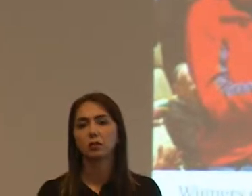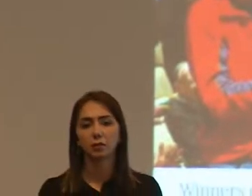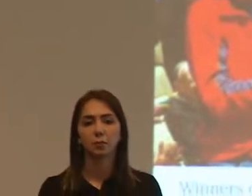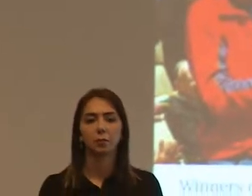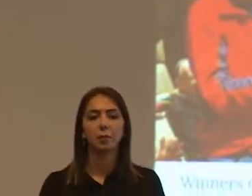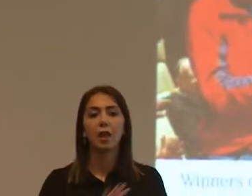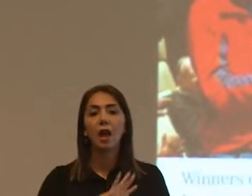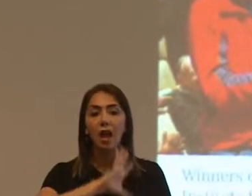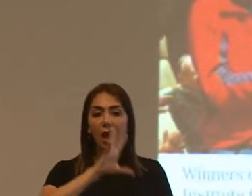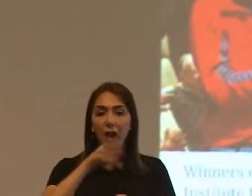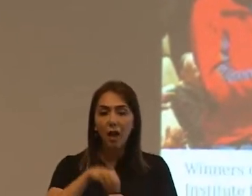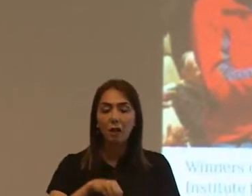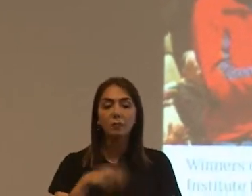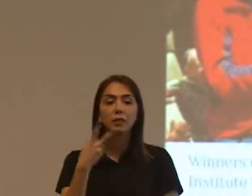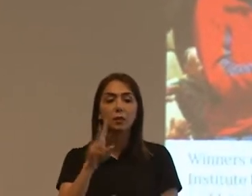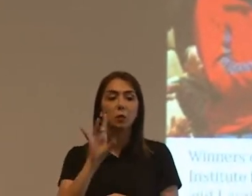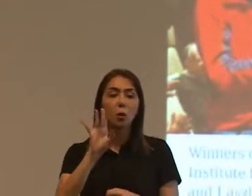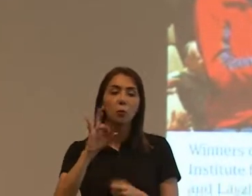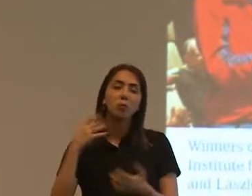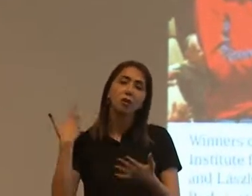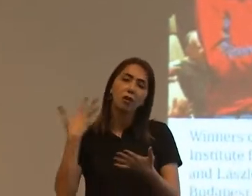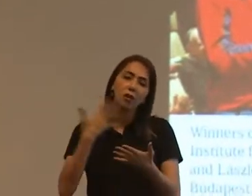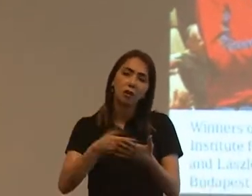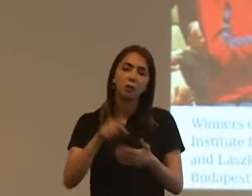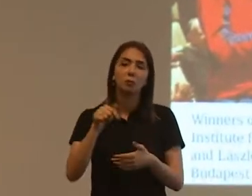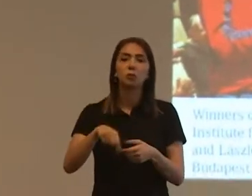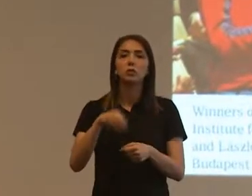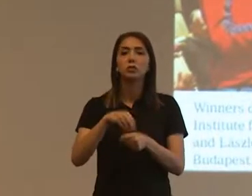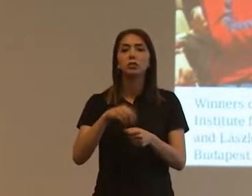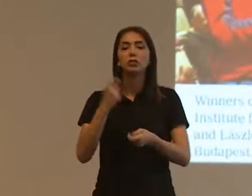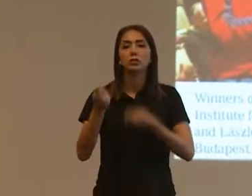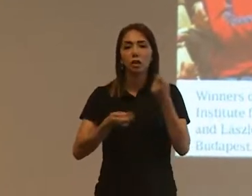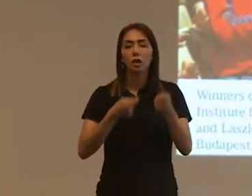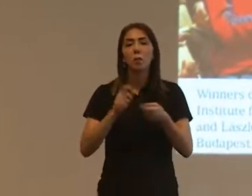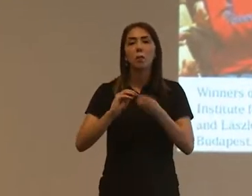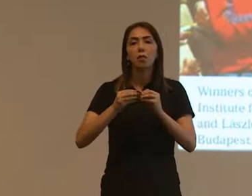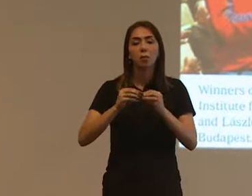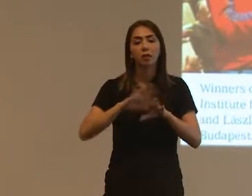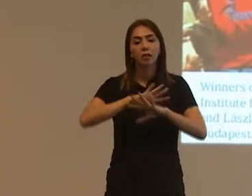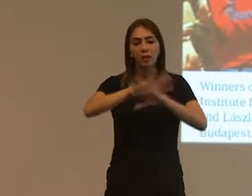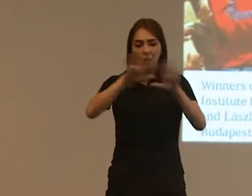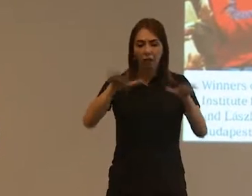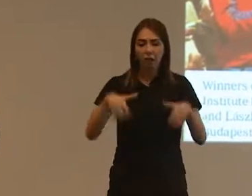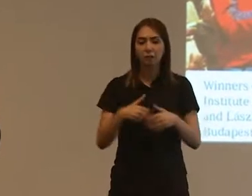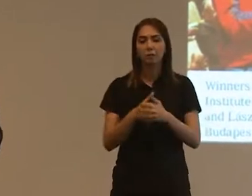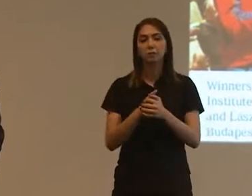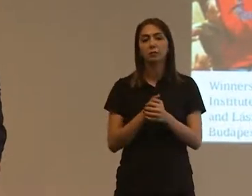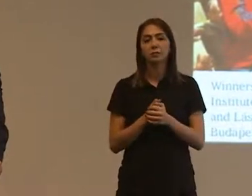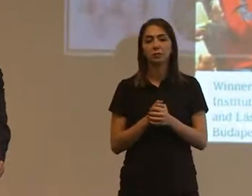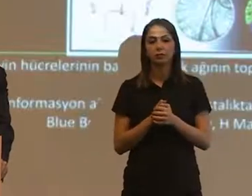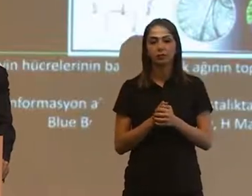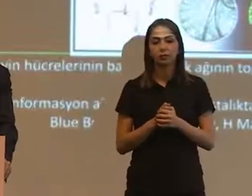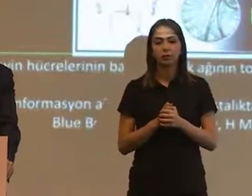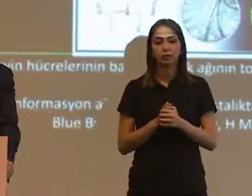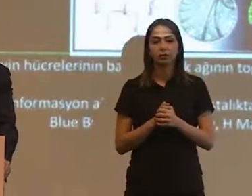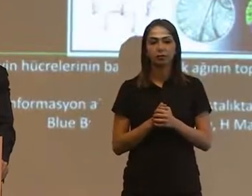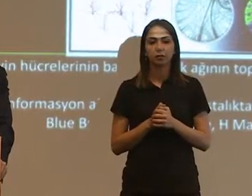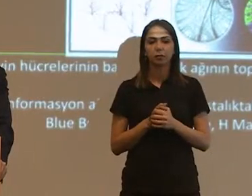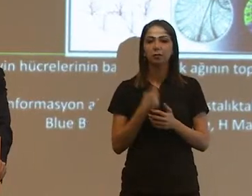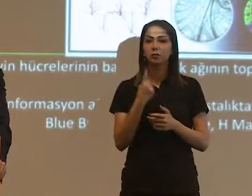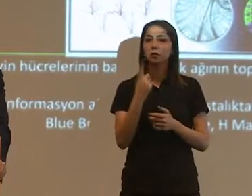so and all the apple prices and other prestigious prices are now granted to